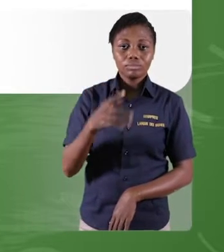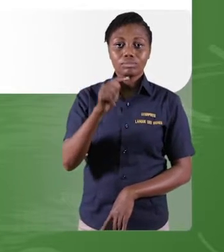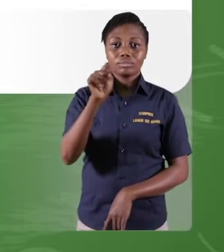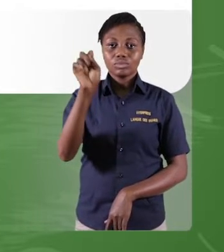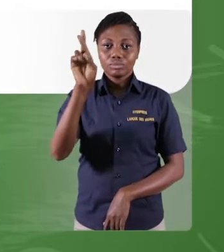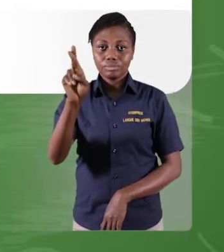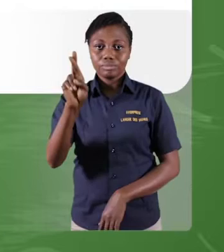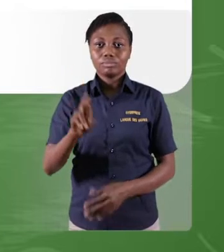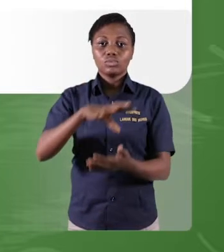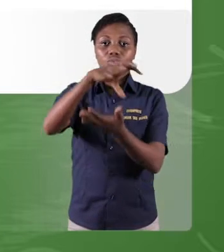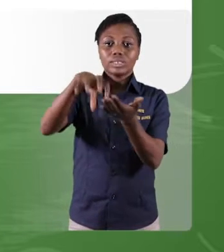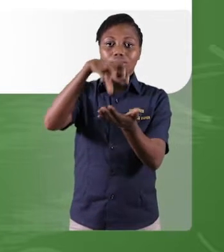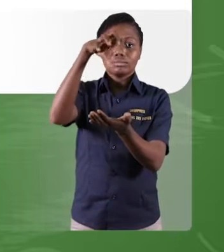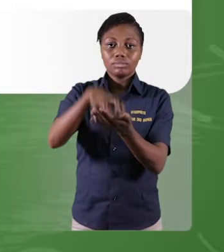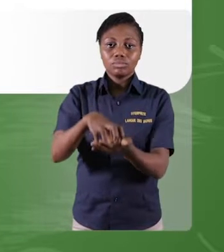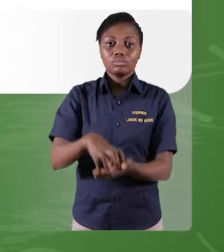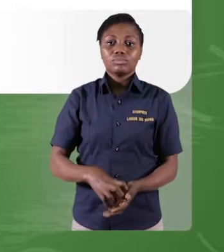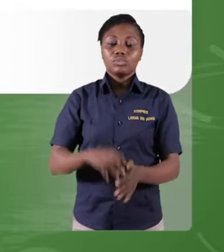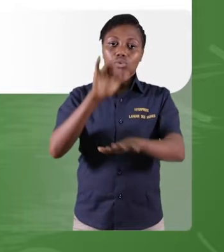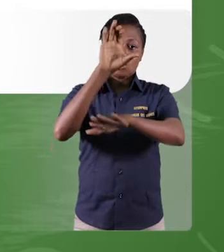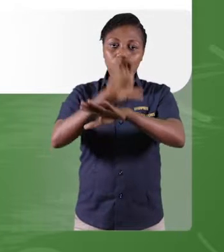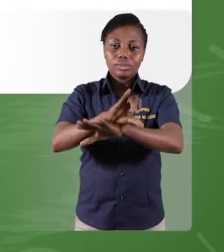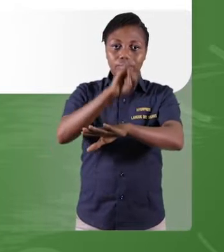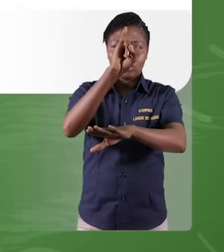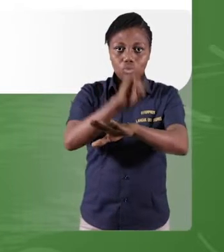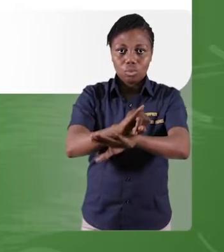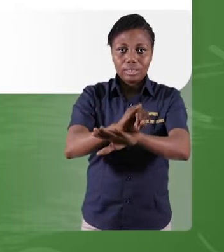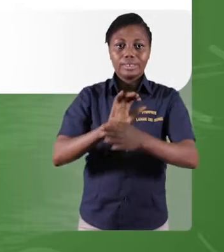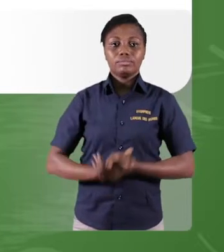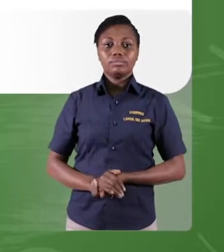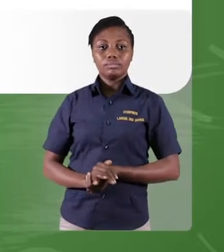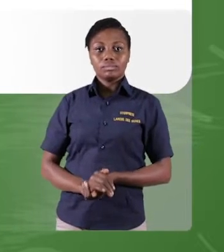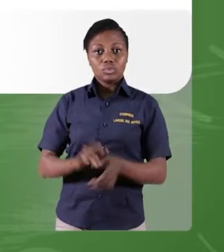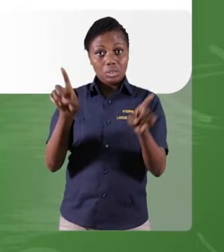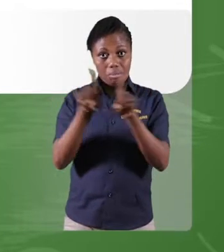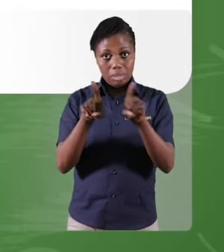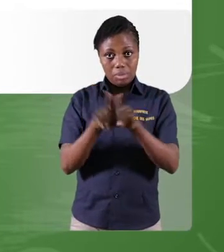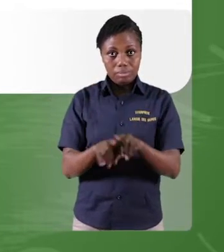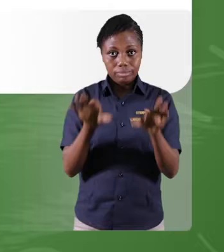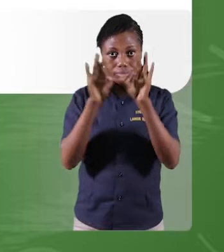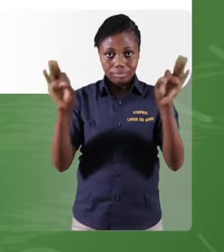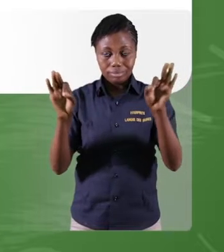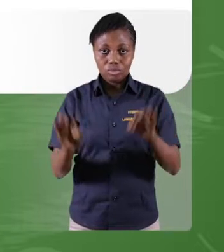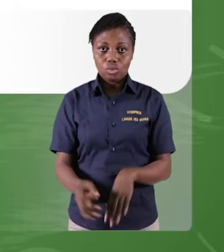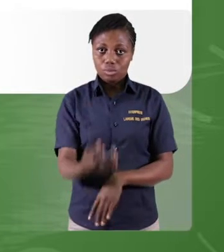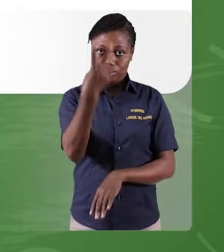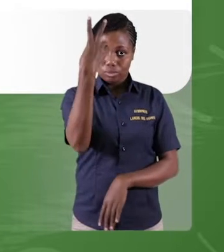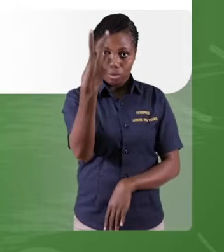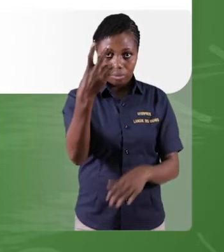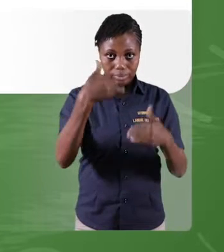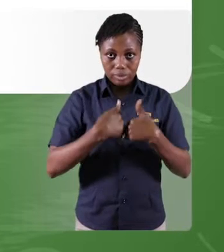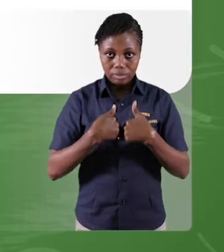Example 4, in the past, did Treichville used to be the capital of Côte d'Ivoire?